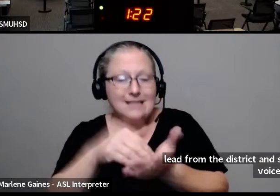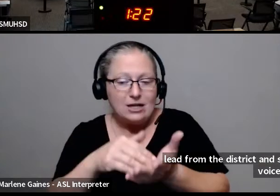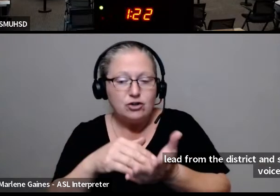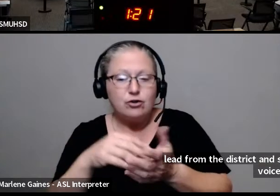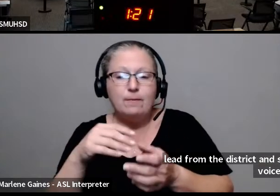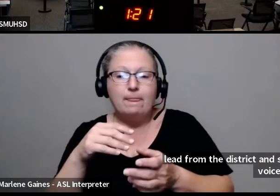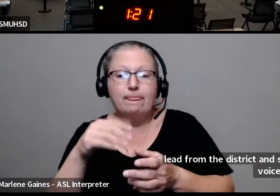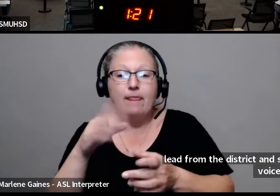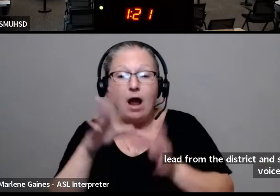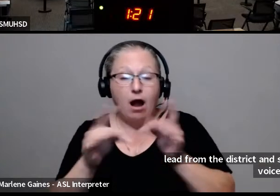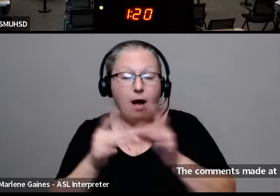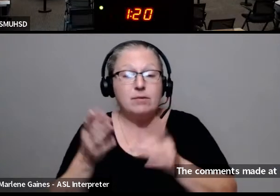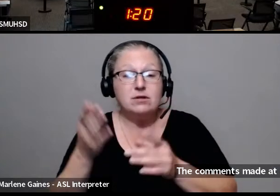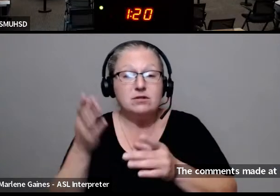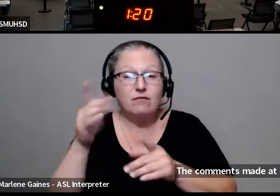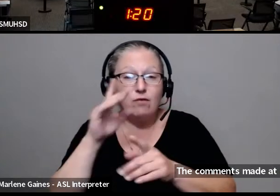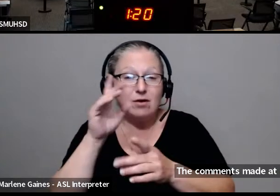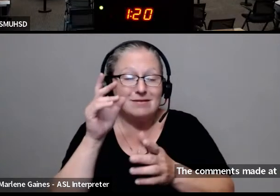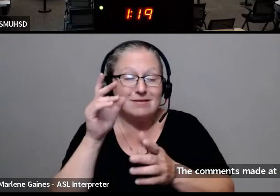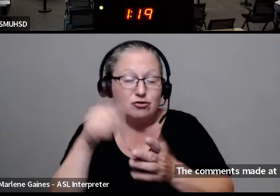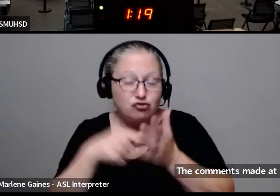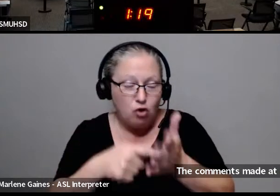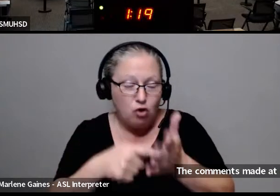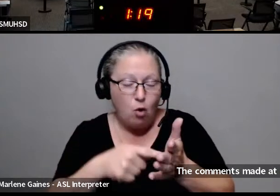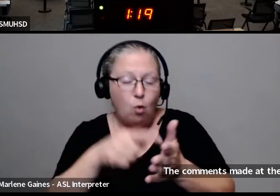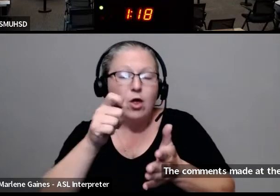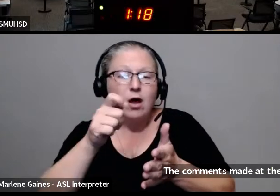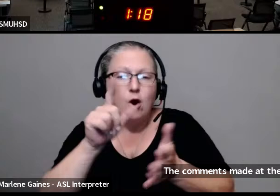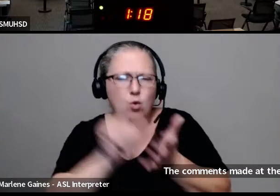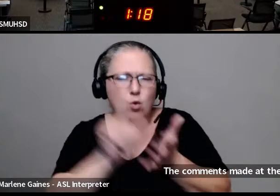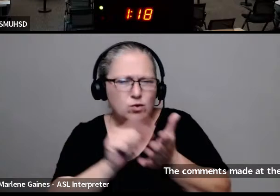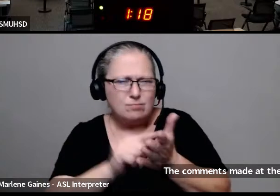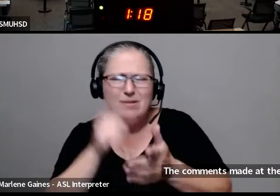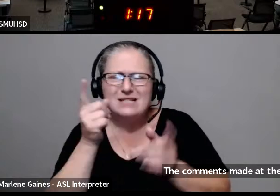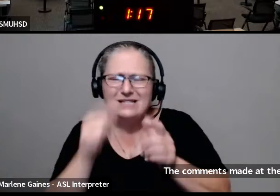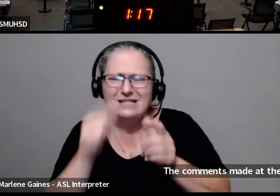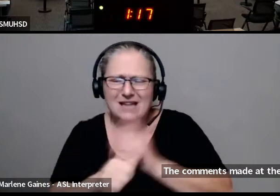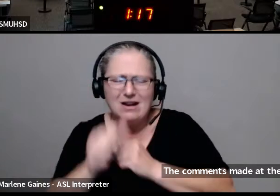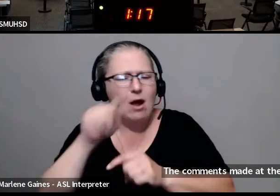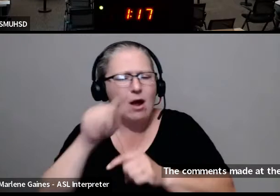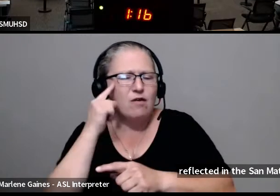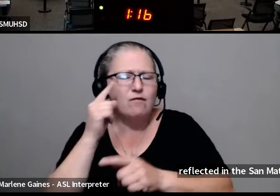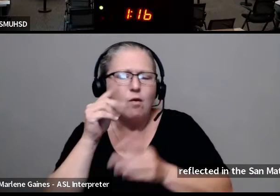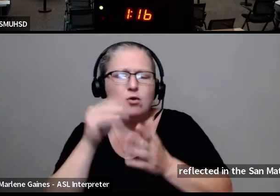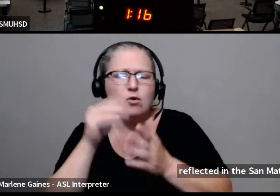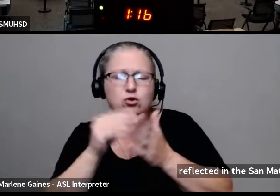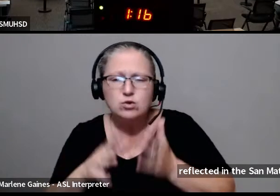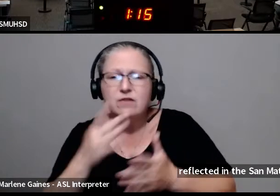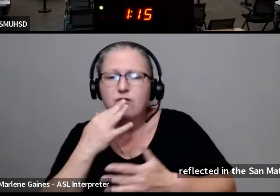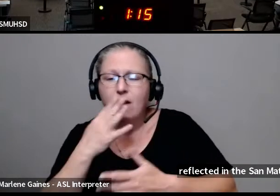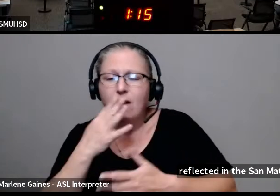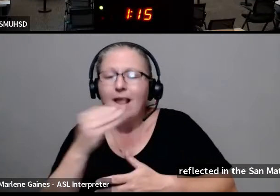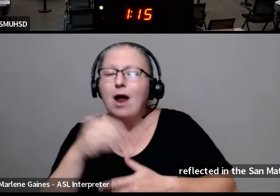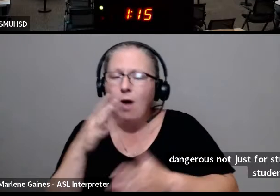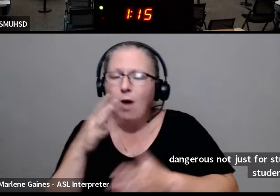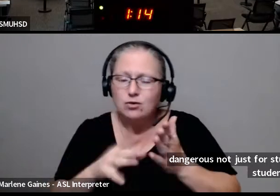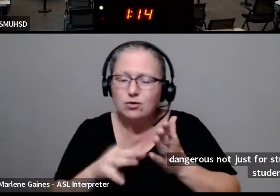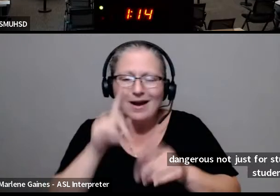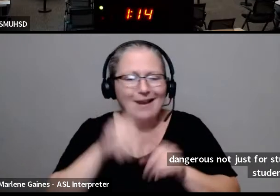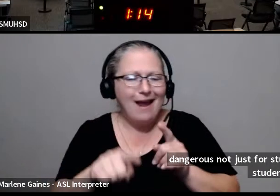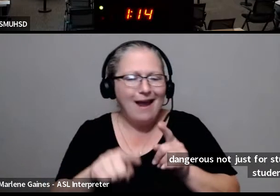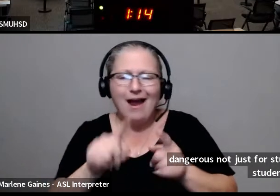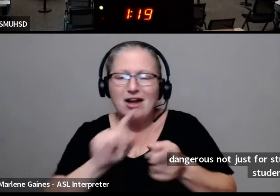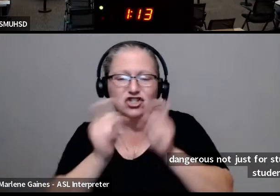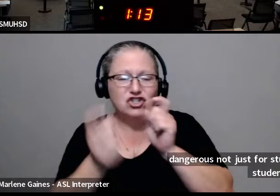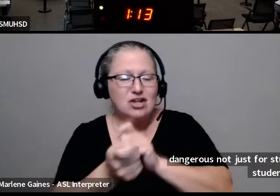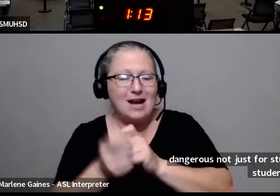were reflected in the San Mateo Daily Journal article are dangerous, not just for students of color, but for white students as well. We cannot rewrite history, but